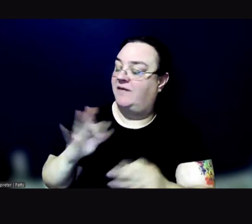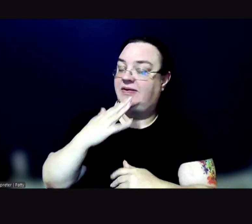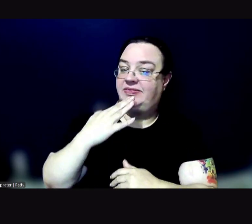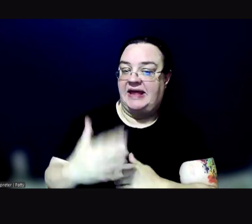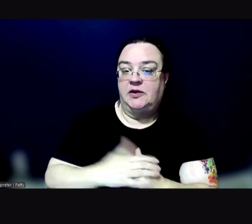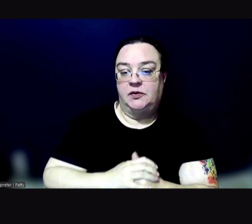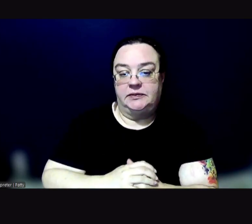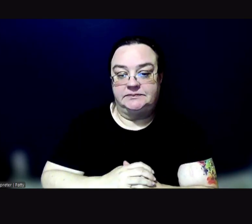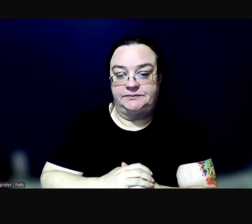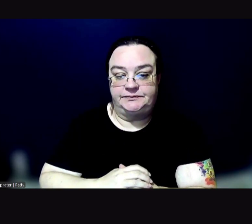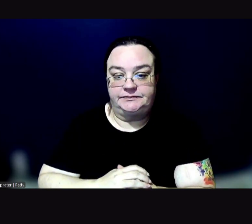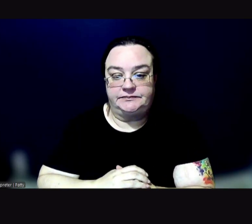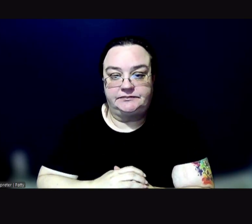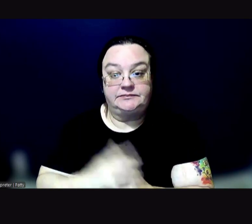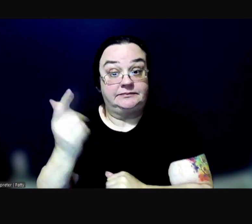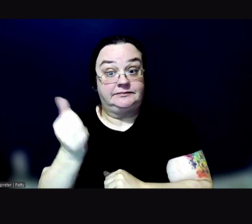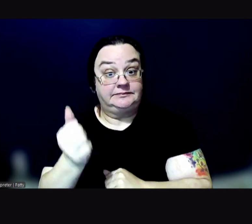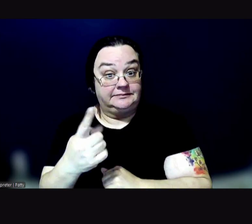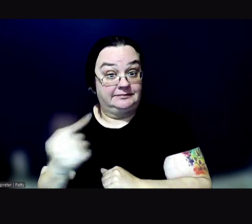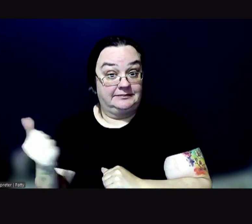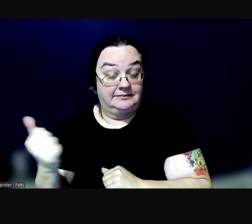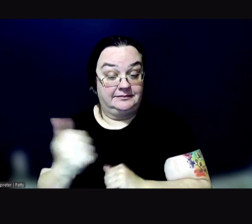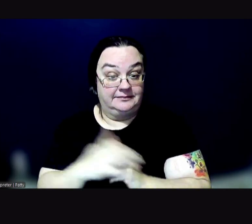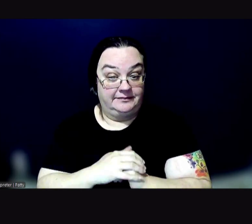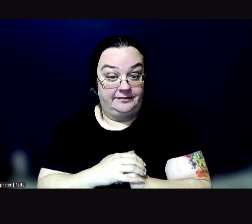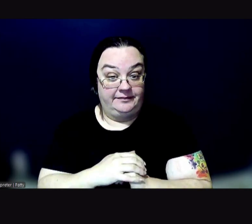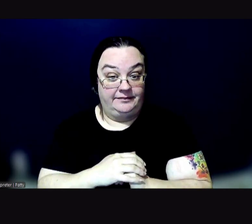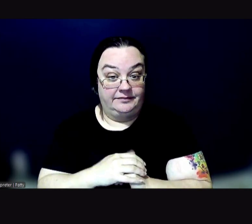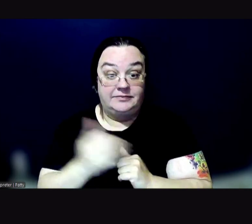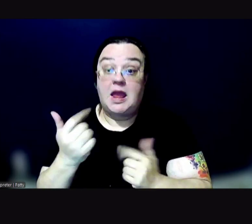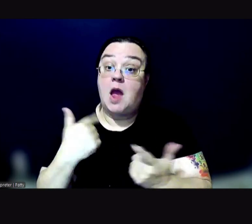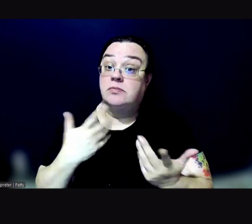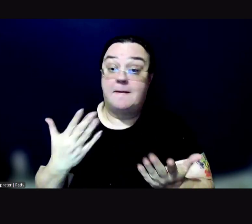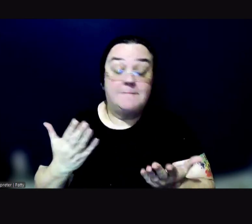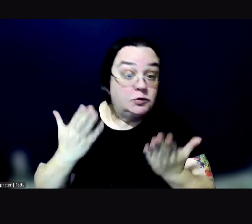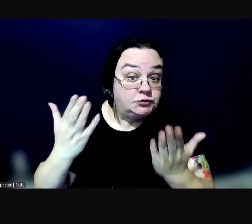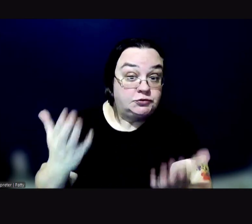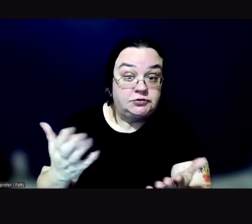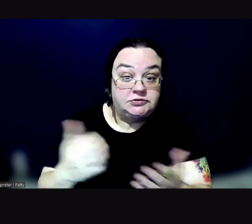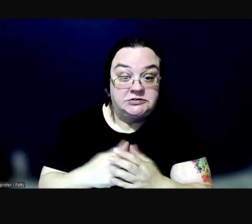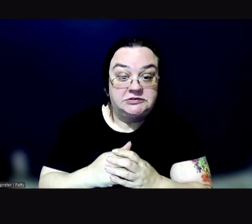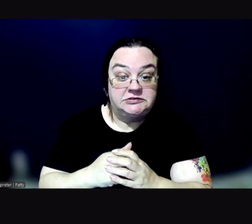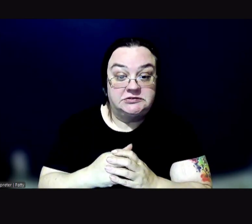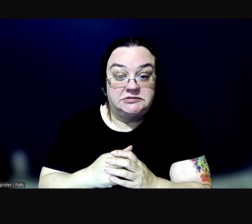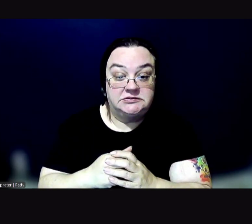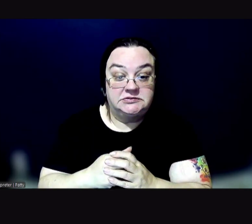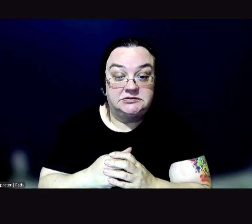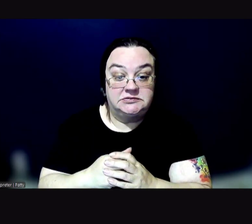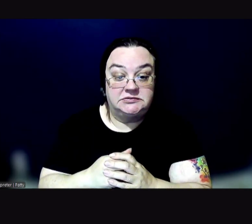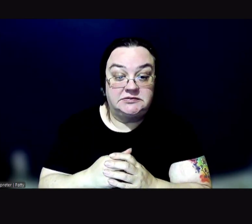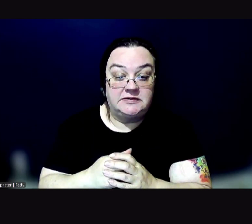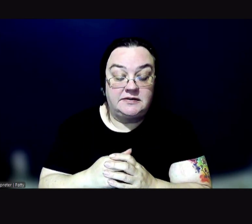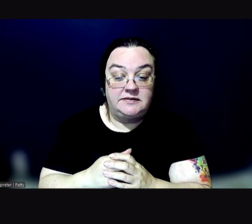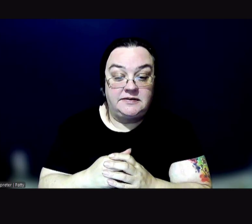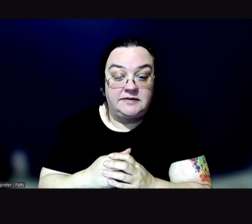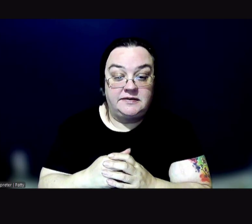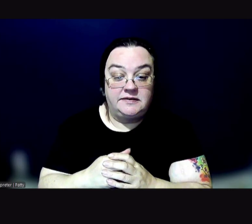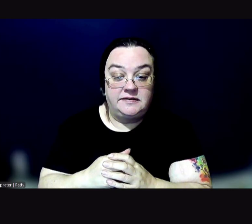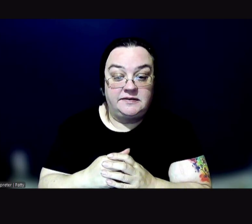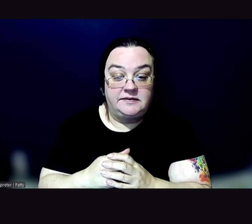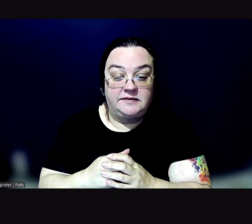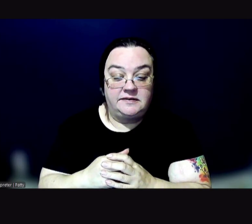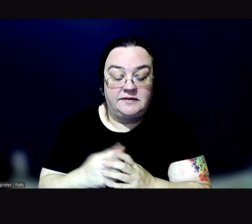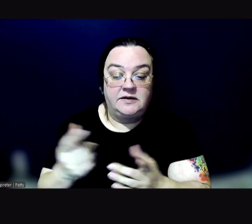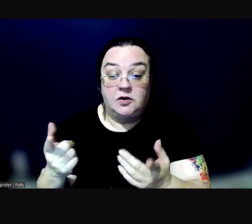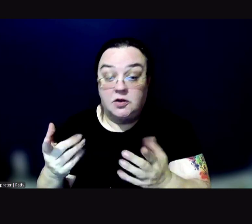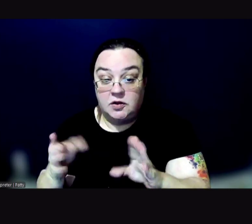Flip-flops and things. Anyone else? All right, I'll entertain a motion. Do we, no, we gotta go into close. Closed. We